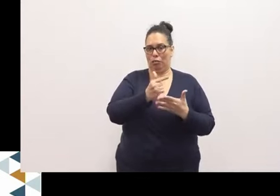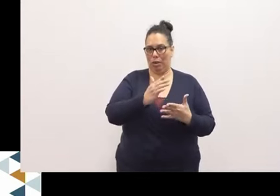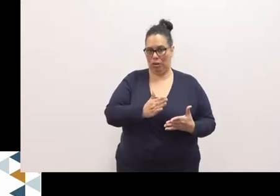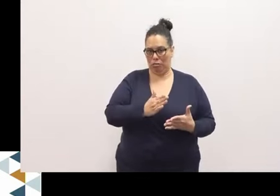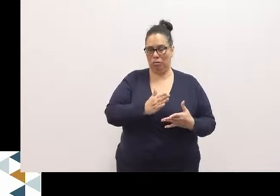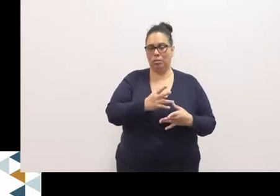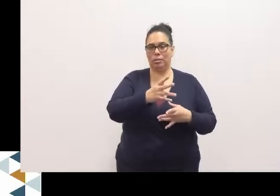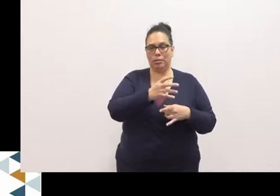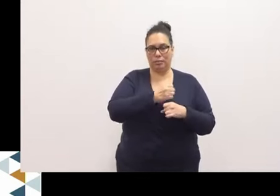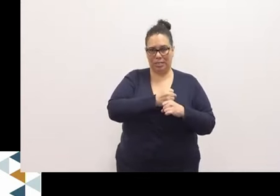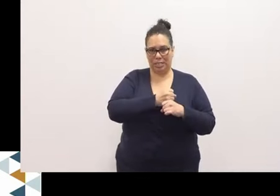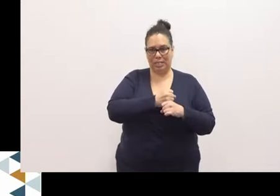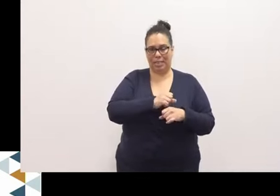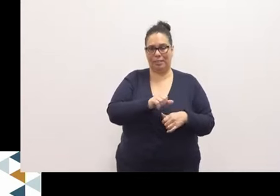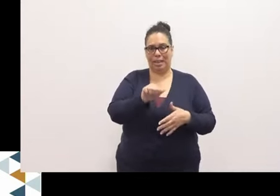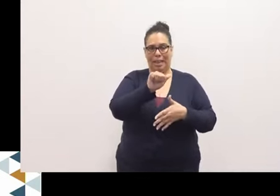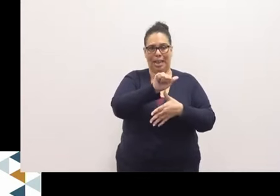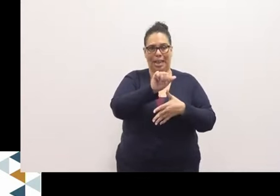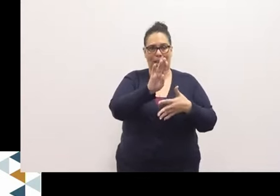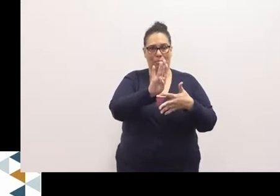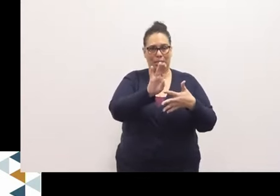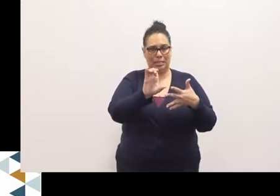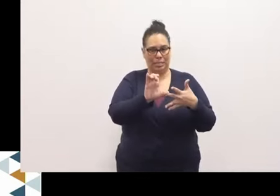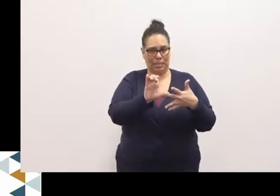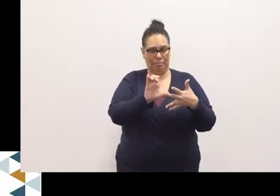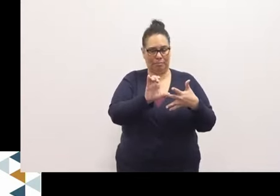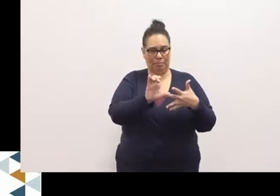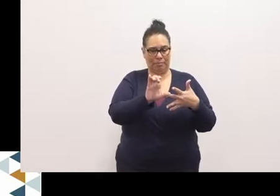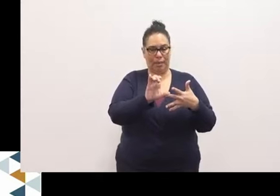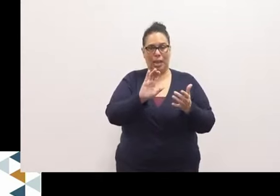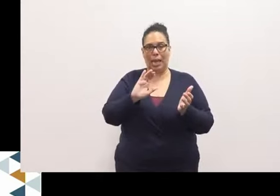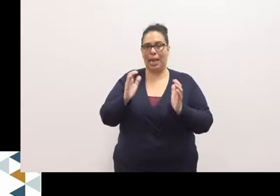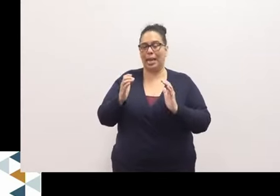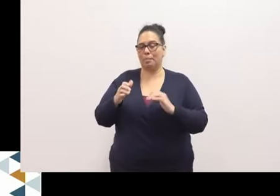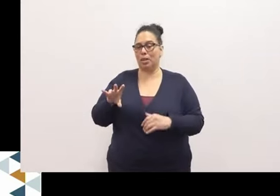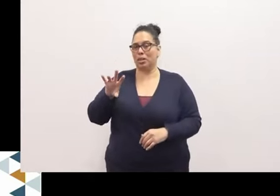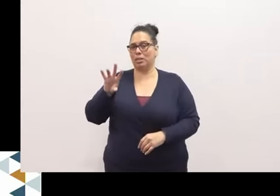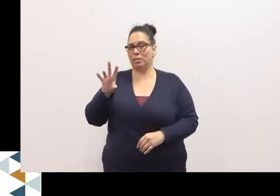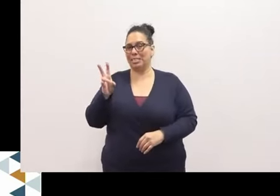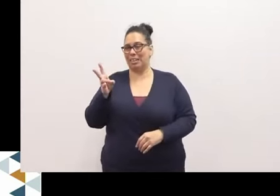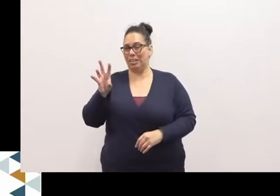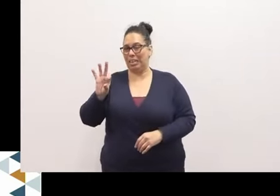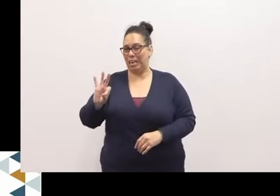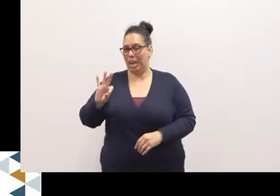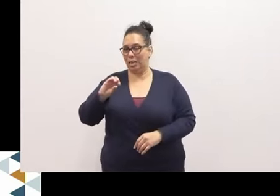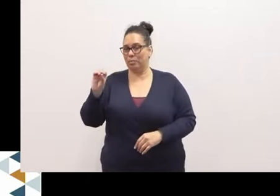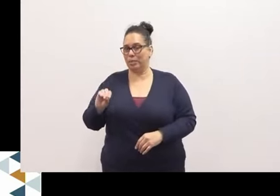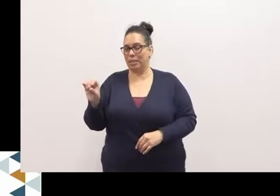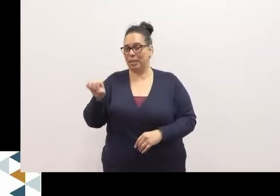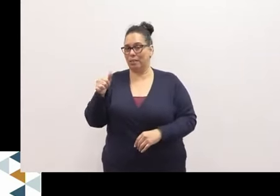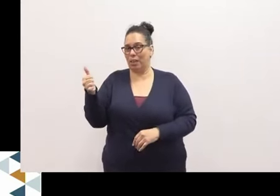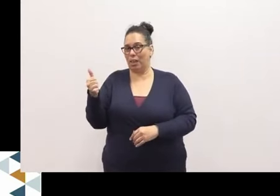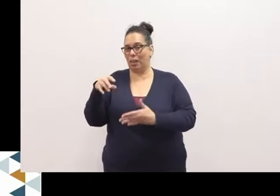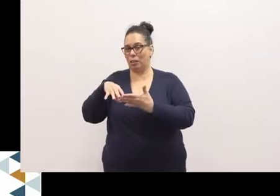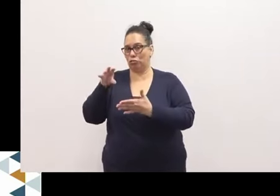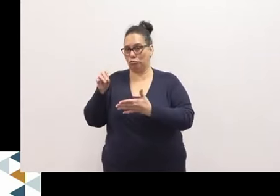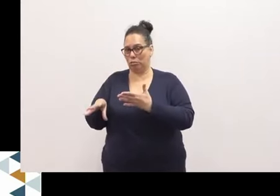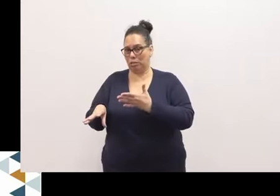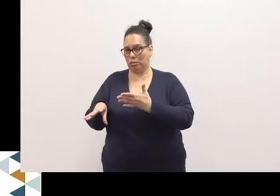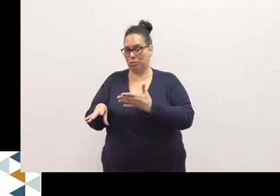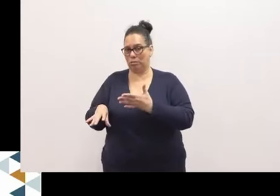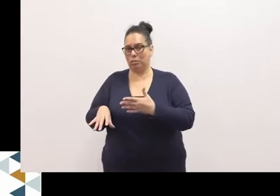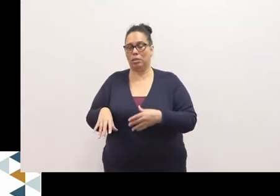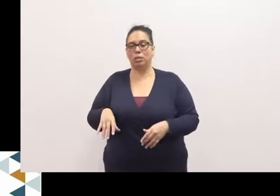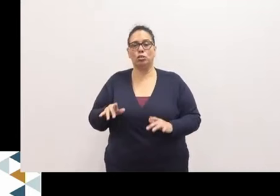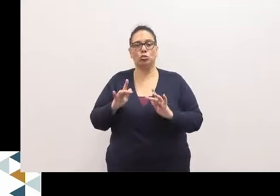received an A, B, or C grade, compared to 79% of all other students. So there's a